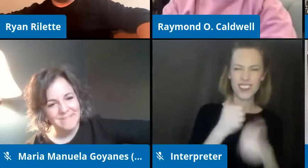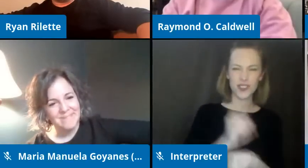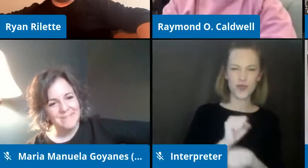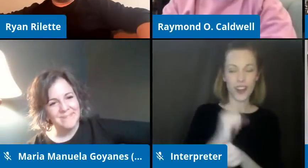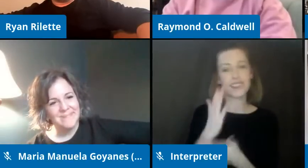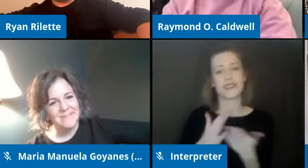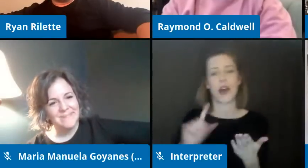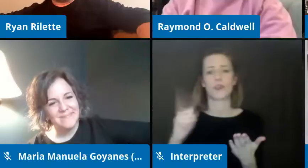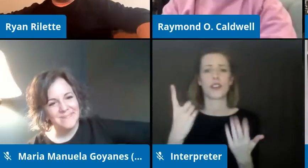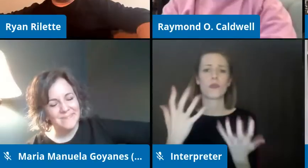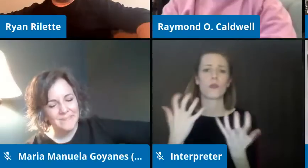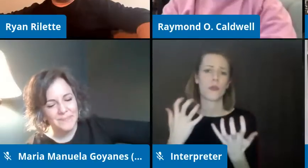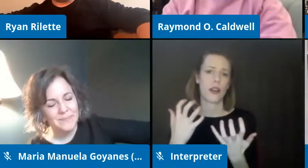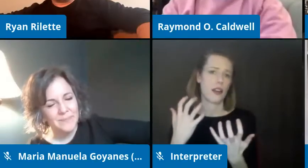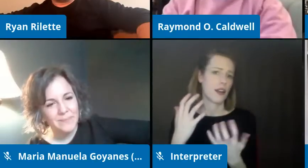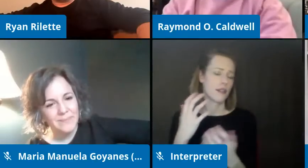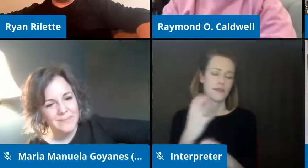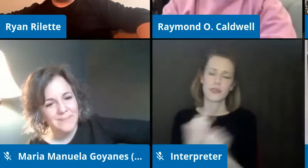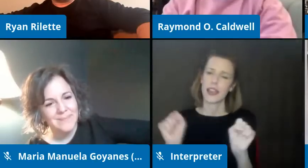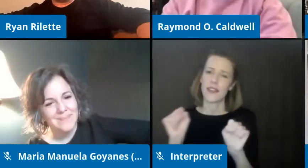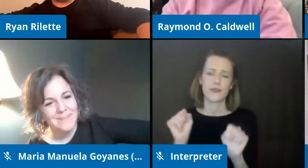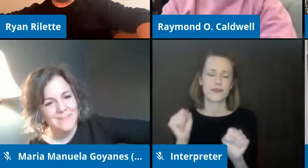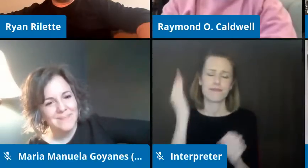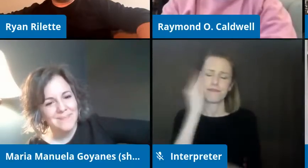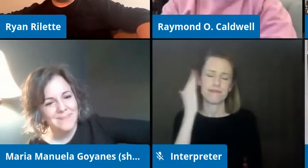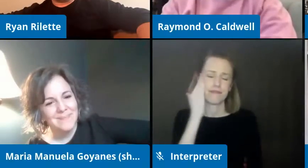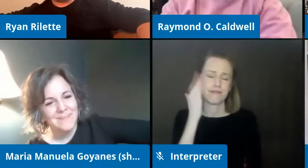what we're doing. That's going to really be,